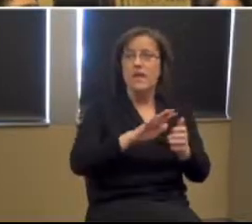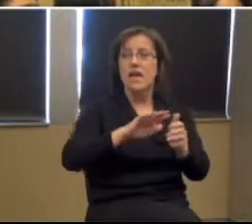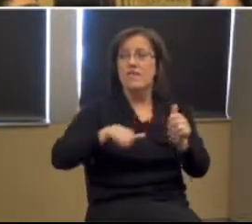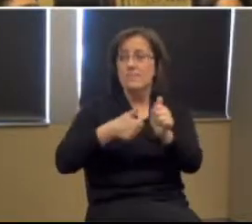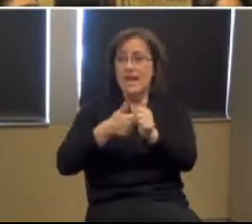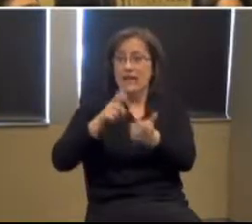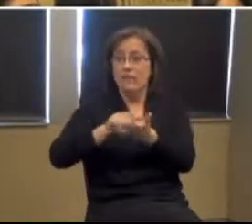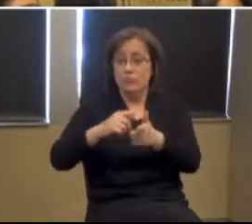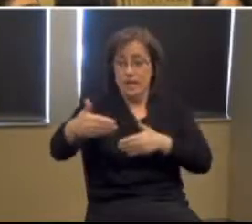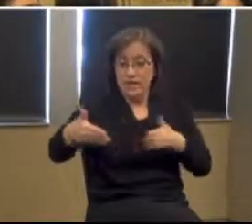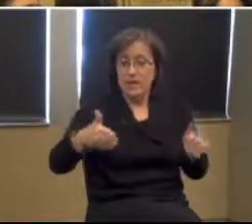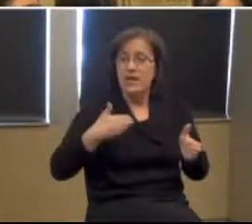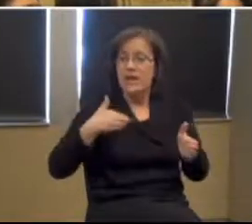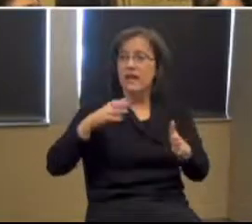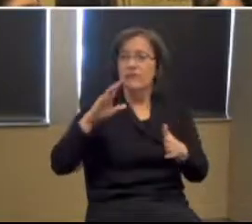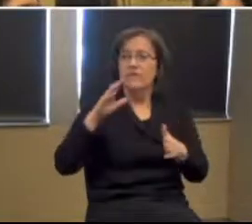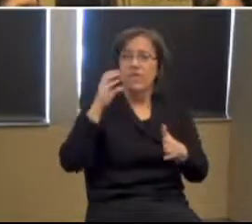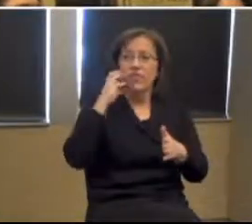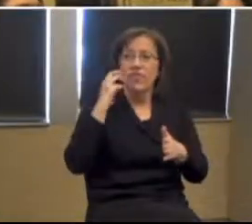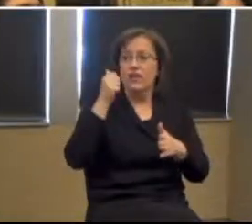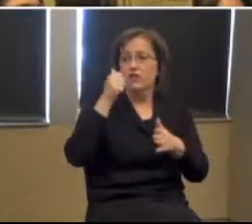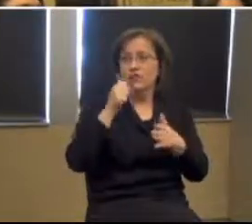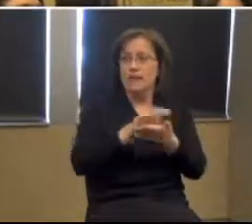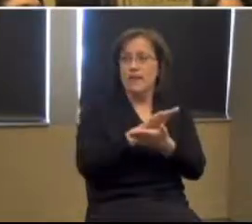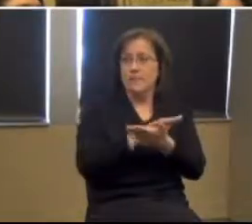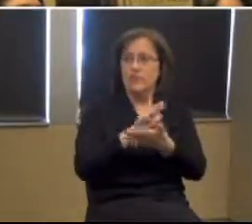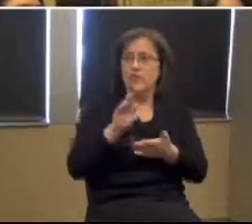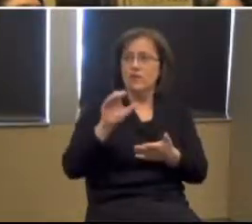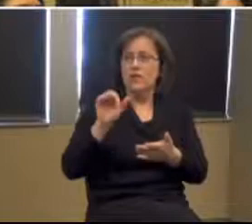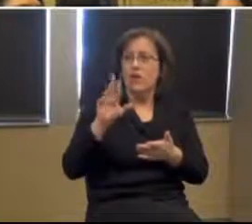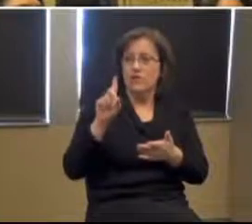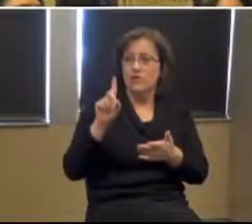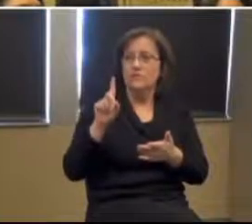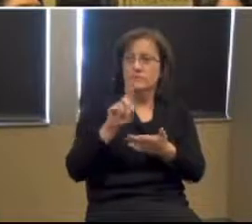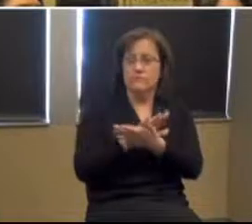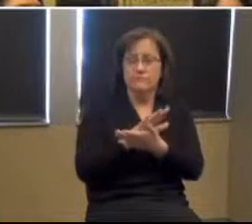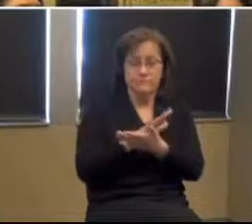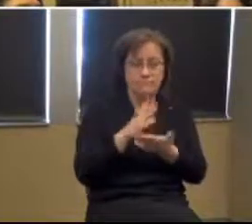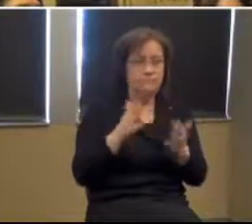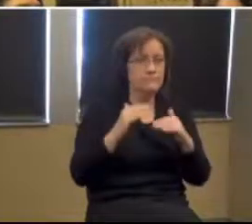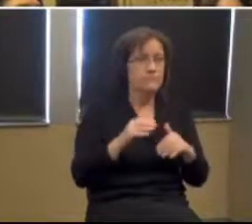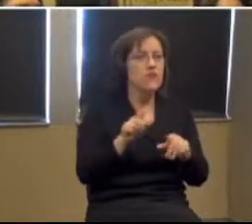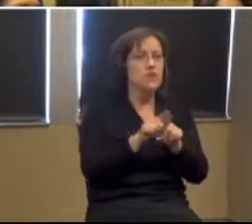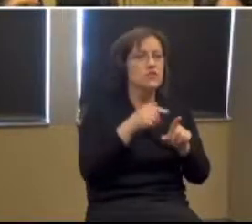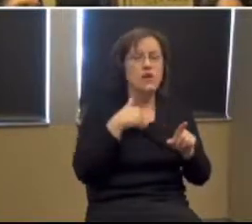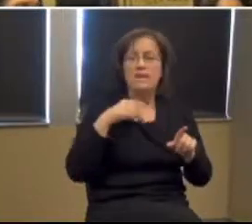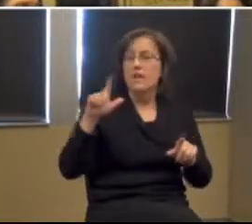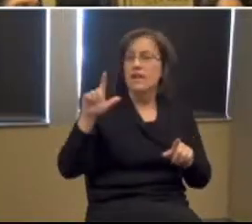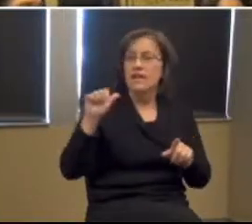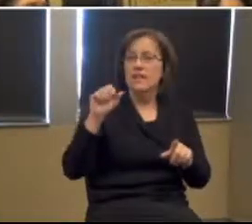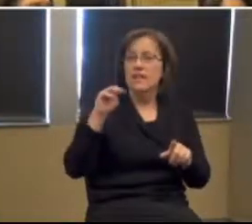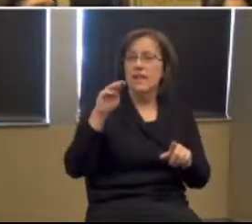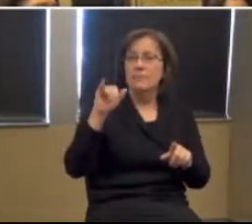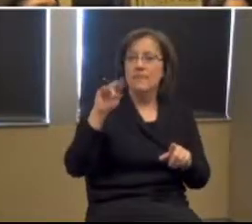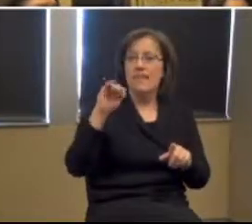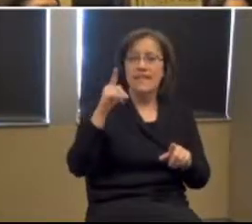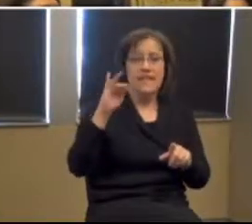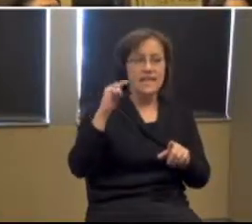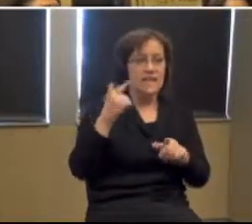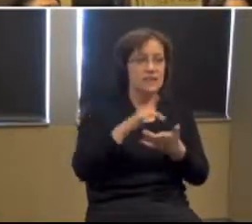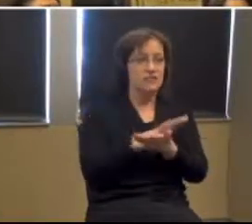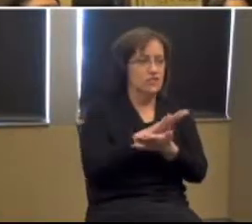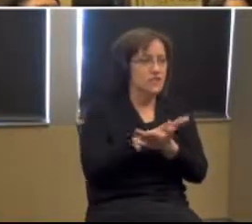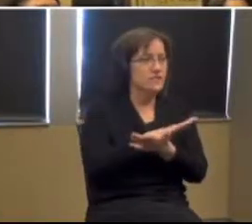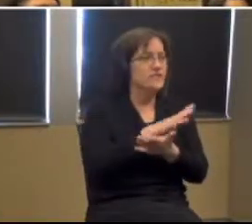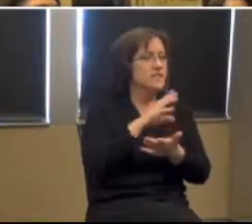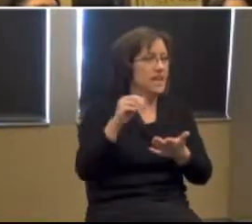that's a little thicker. We also have laminating sheets and the laminators, so feel free to try